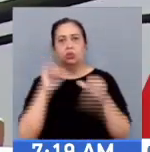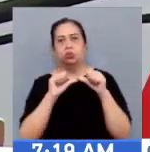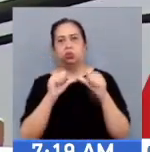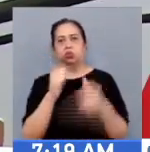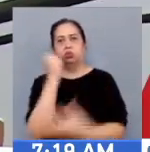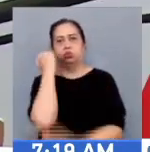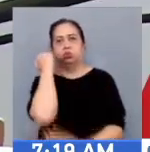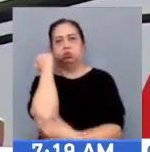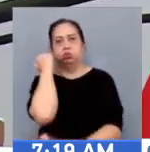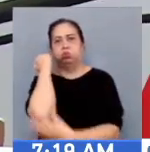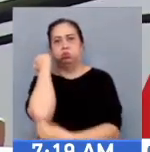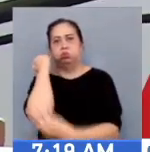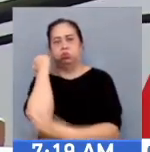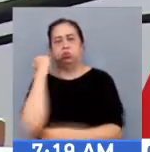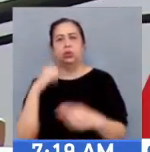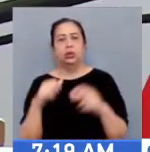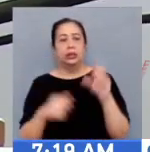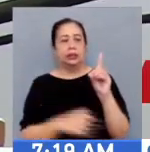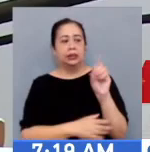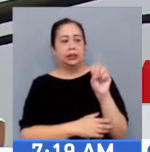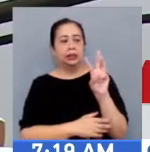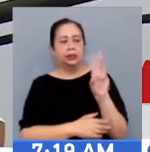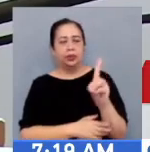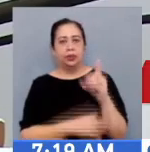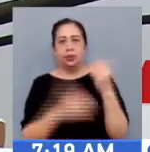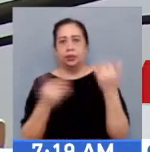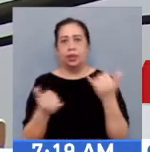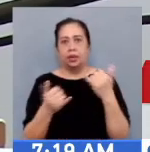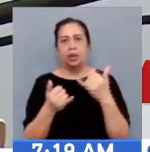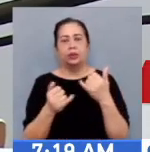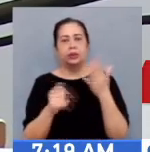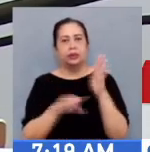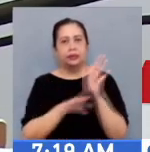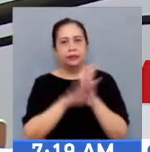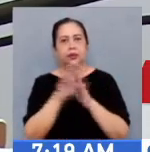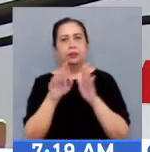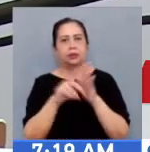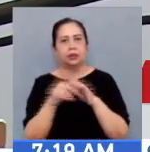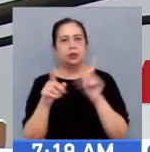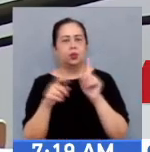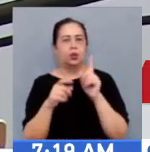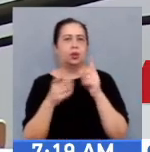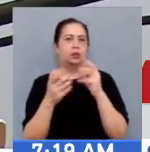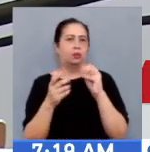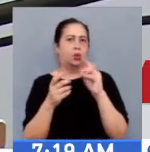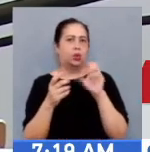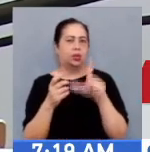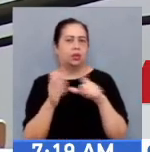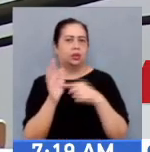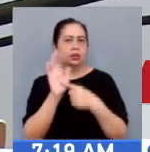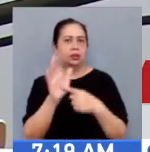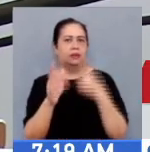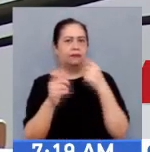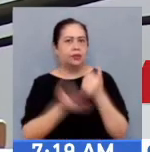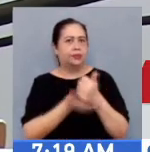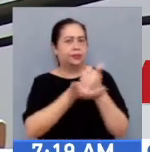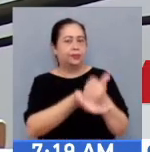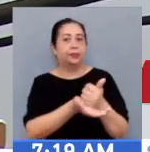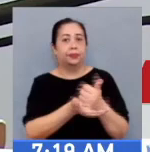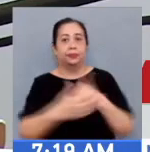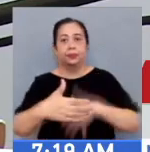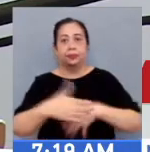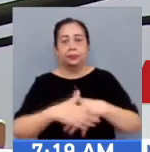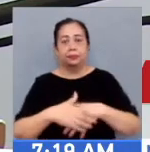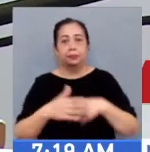The DSWD is currently developing the model of intervention for teenage pregnancies as